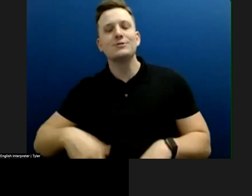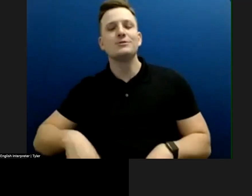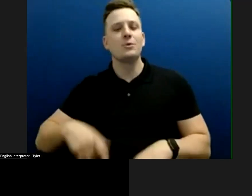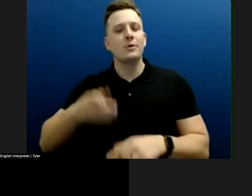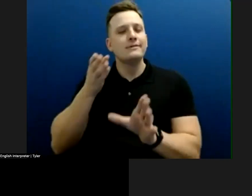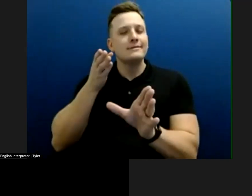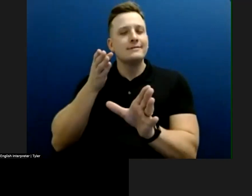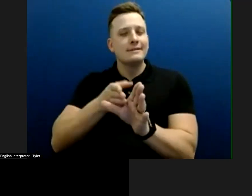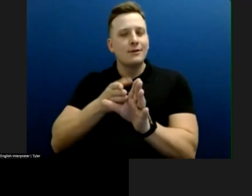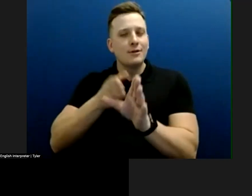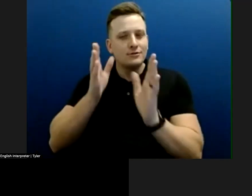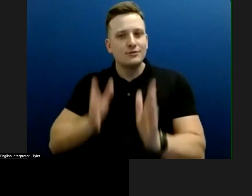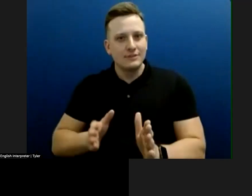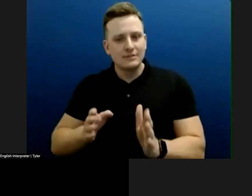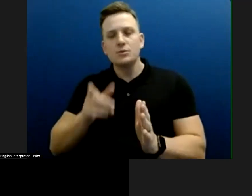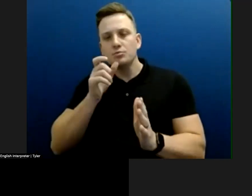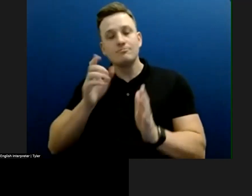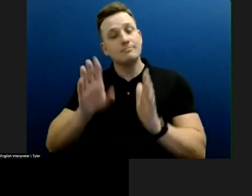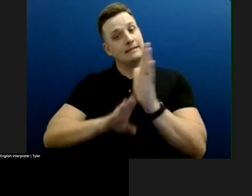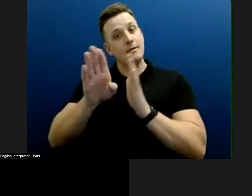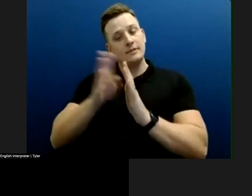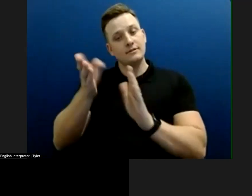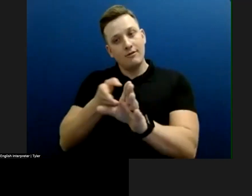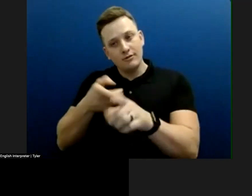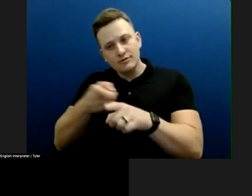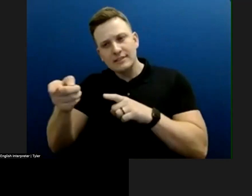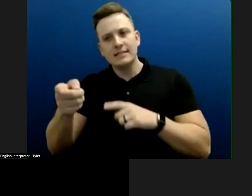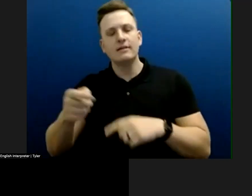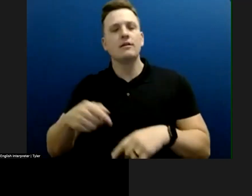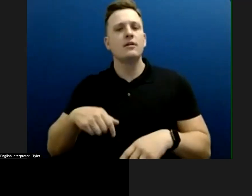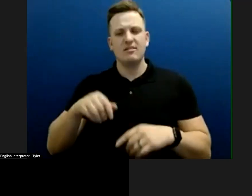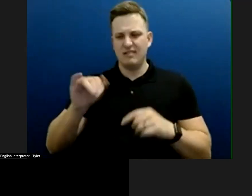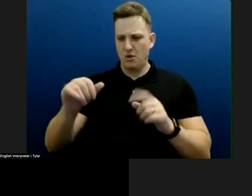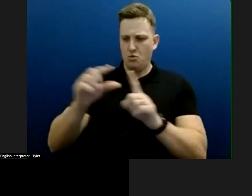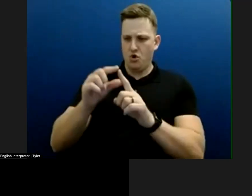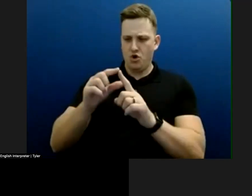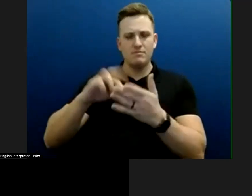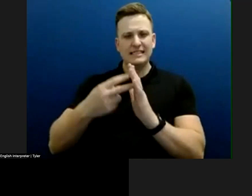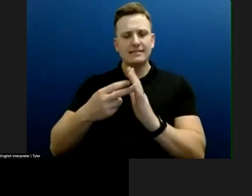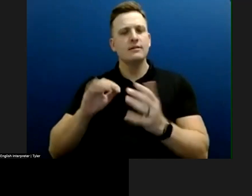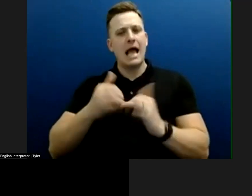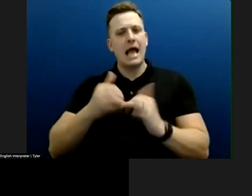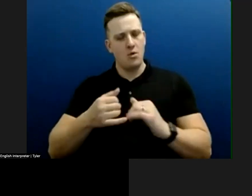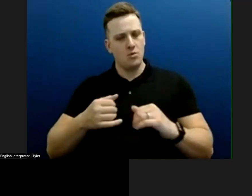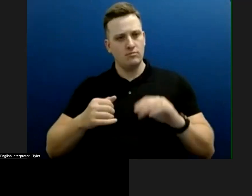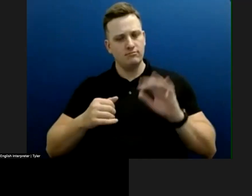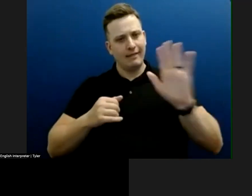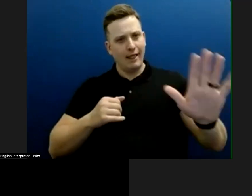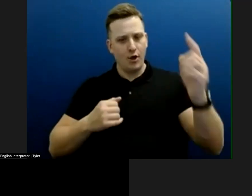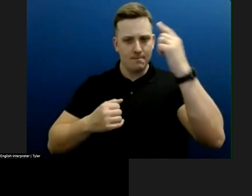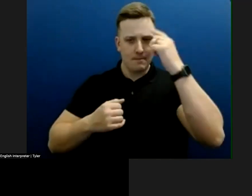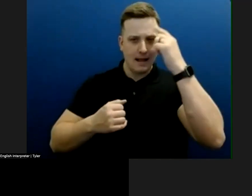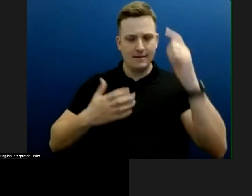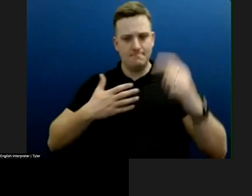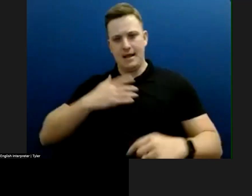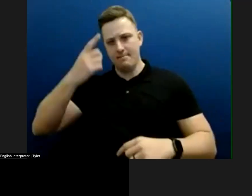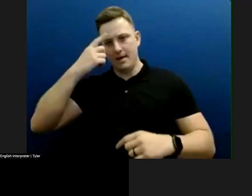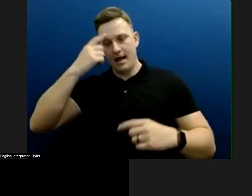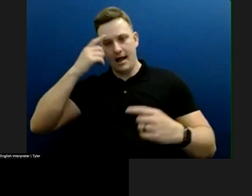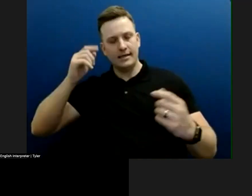how two or more minds can interact and connect and be in